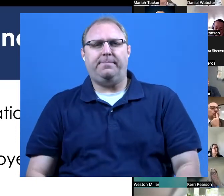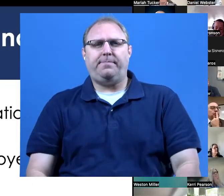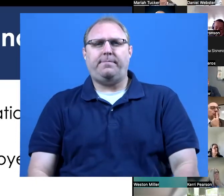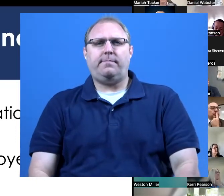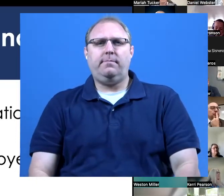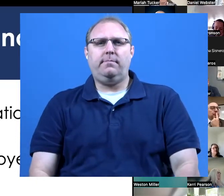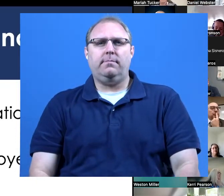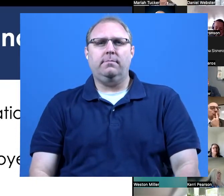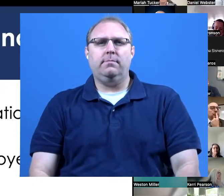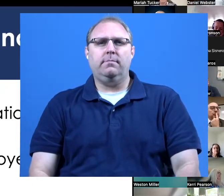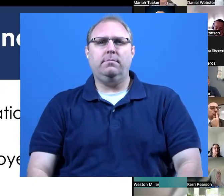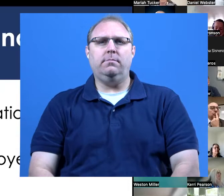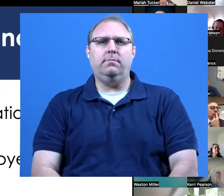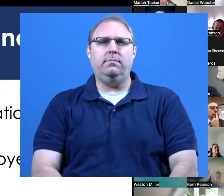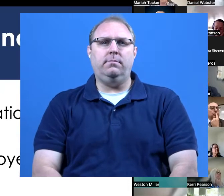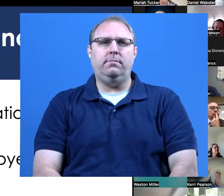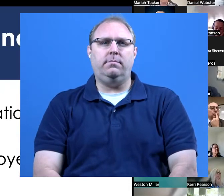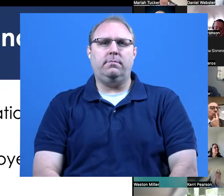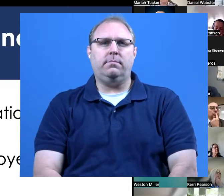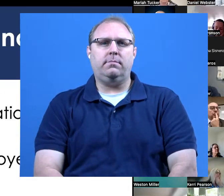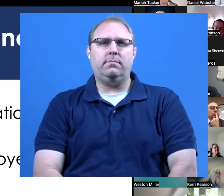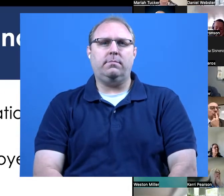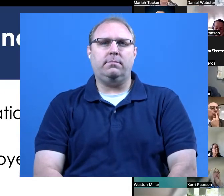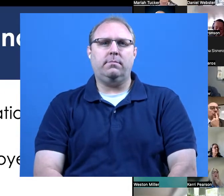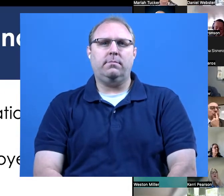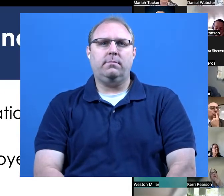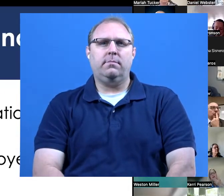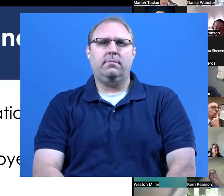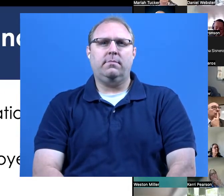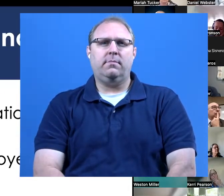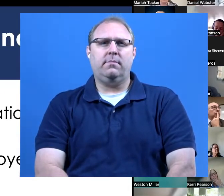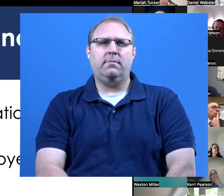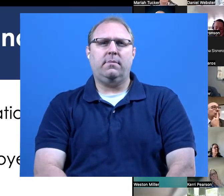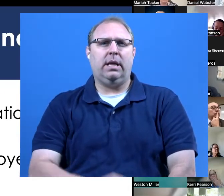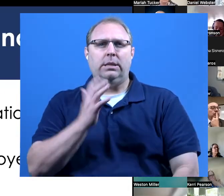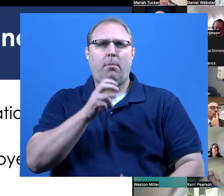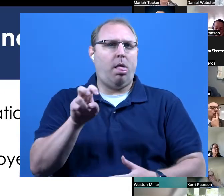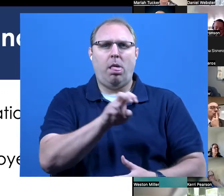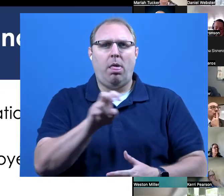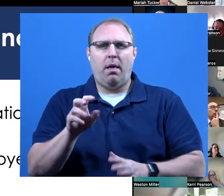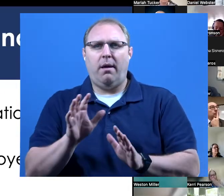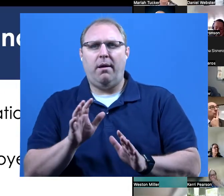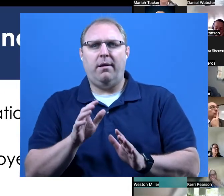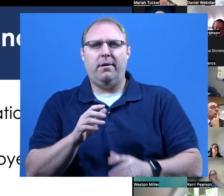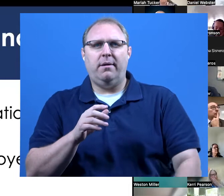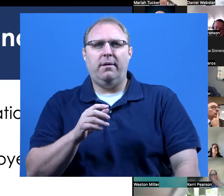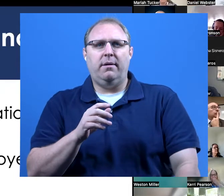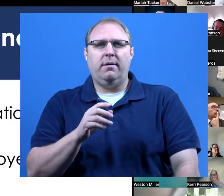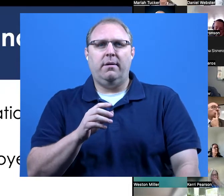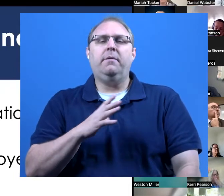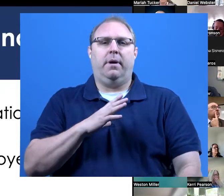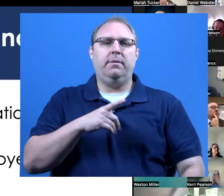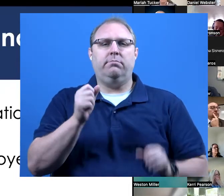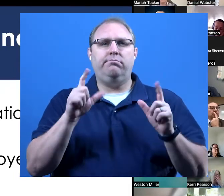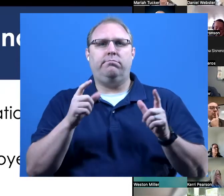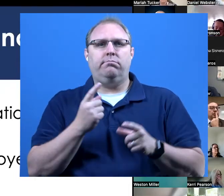we're good? Okay. So what if an accommodation is not reasonable? What do we do then? Well, a lot of times what happens